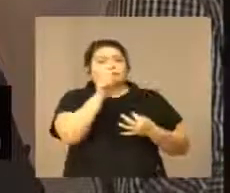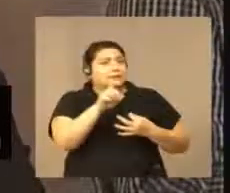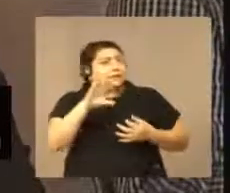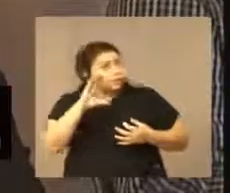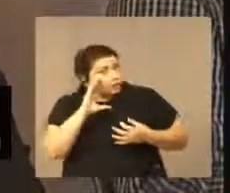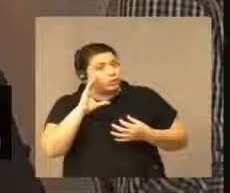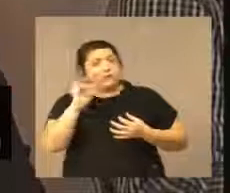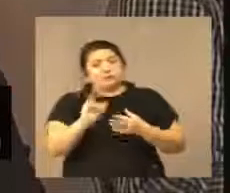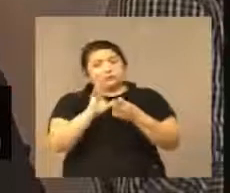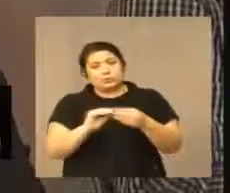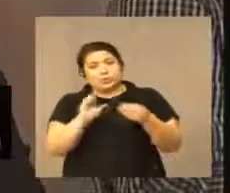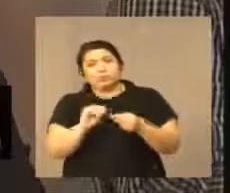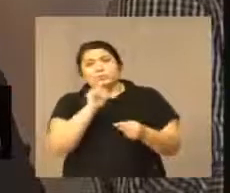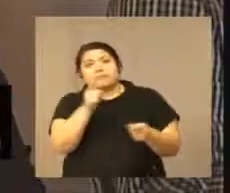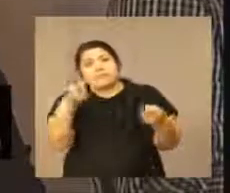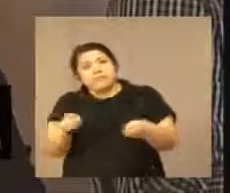stories, and